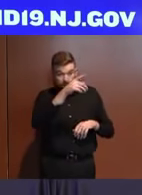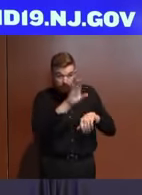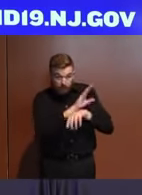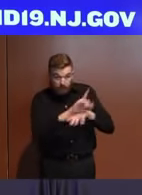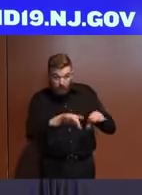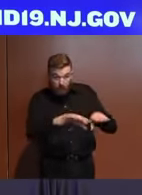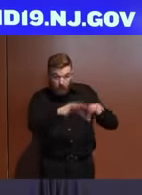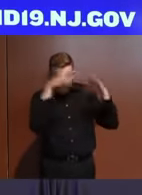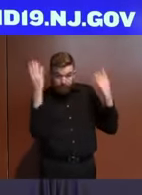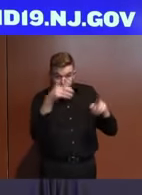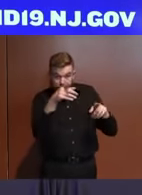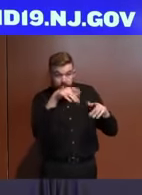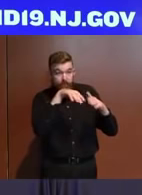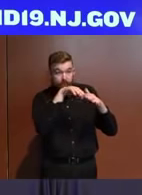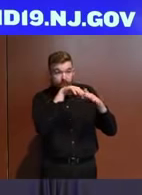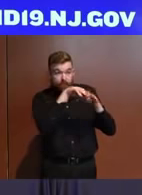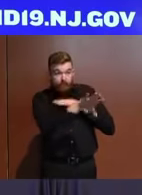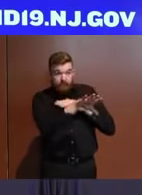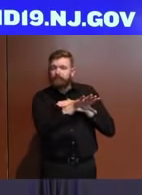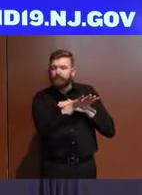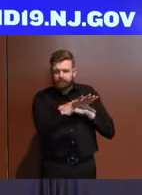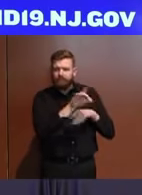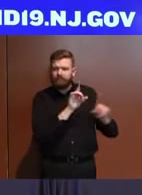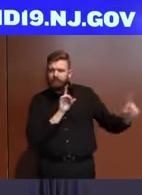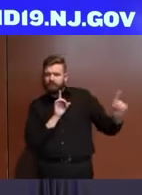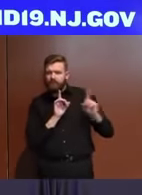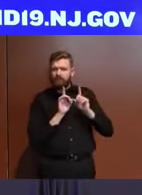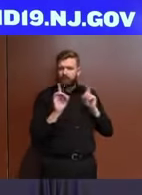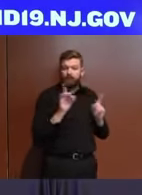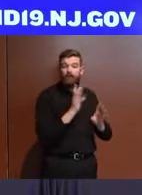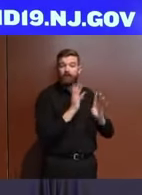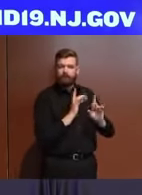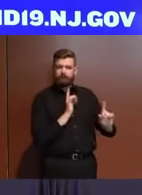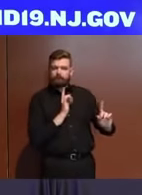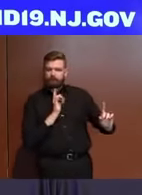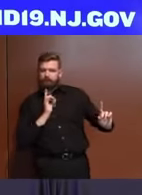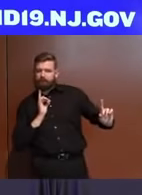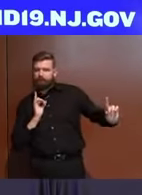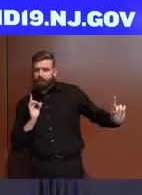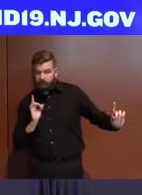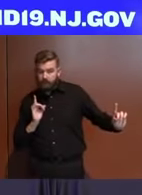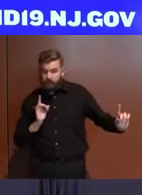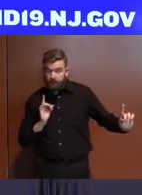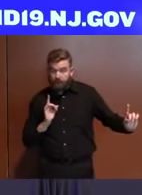I ask all essential retail businesses to review this guidance again on